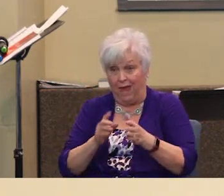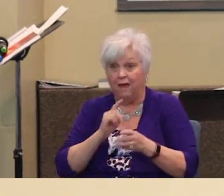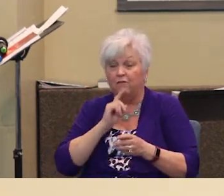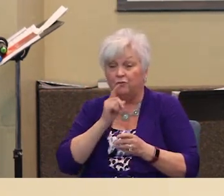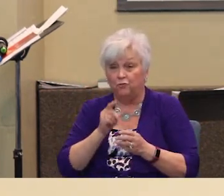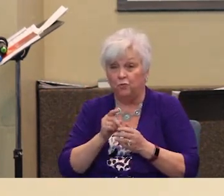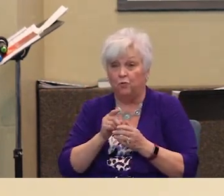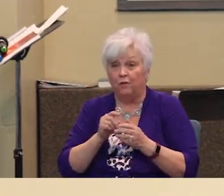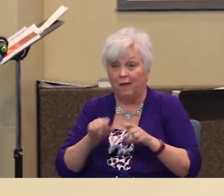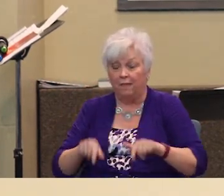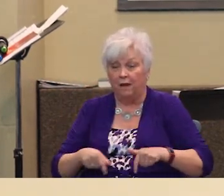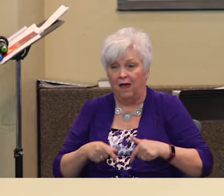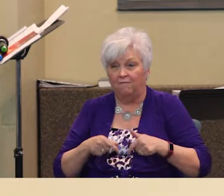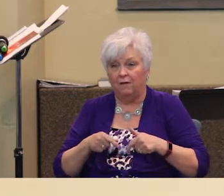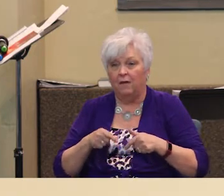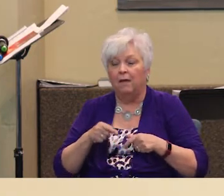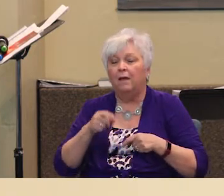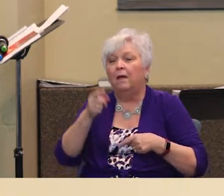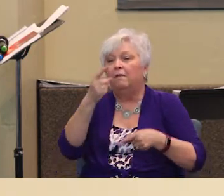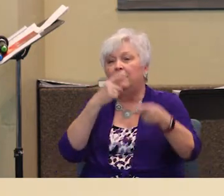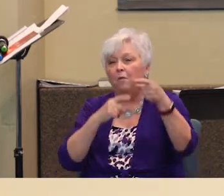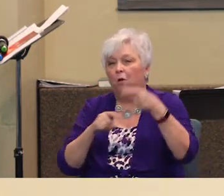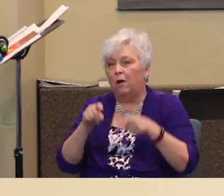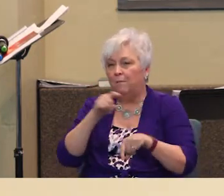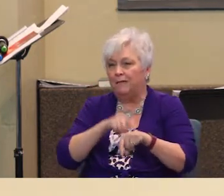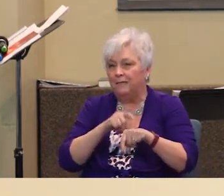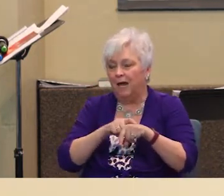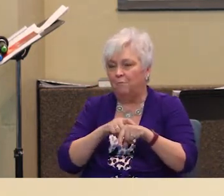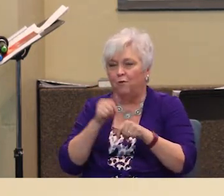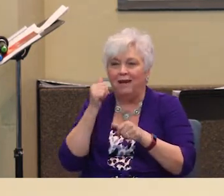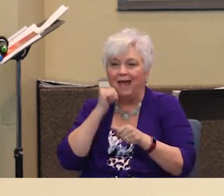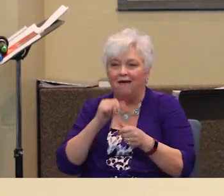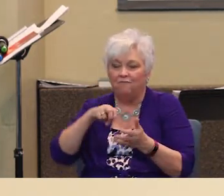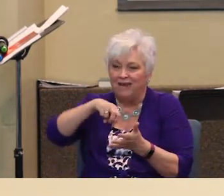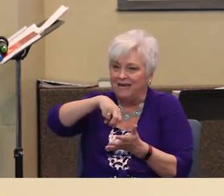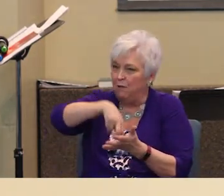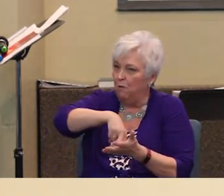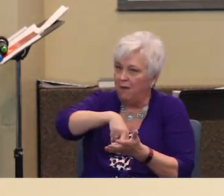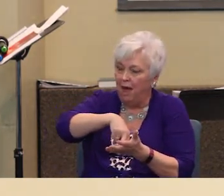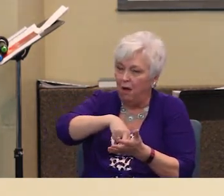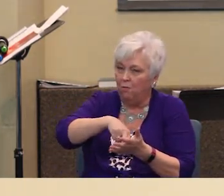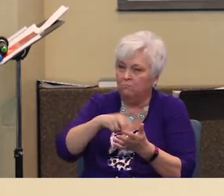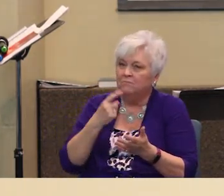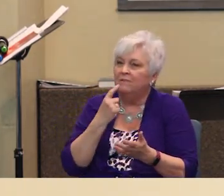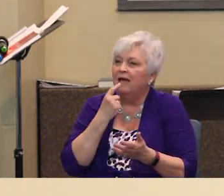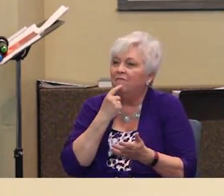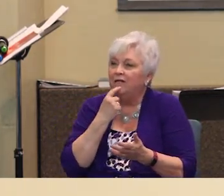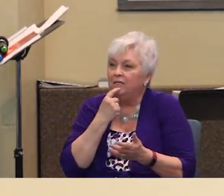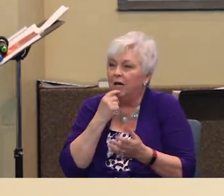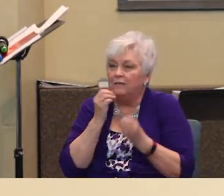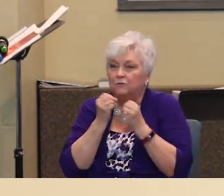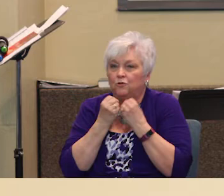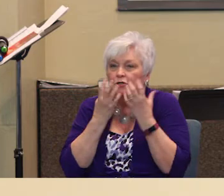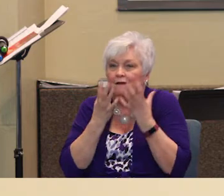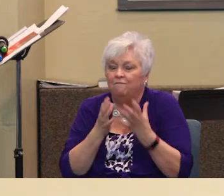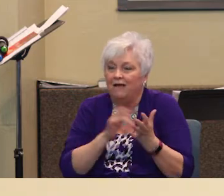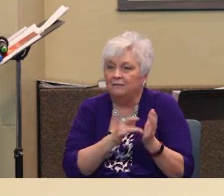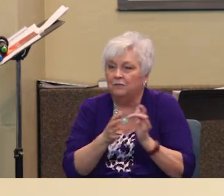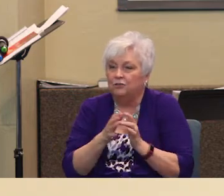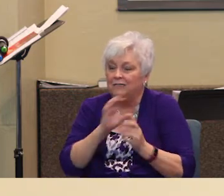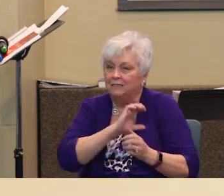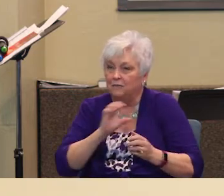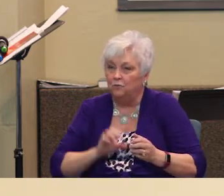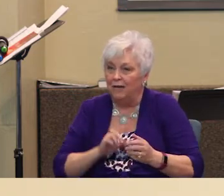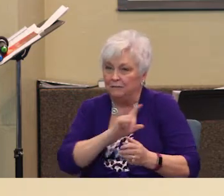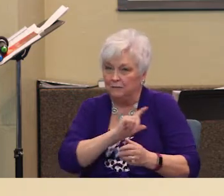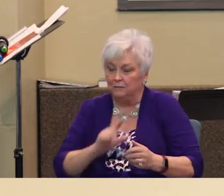he says that there's going to come a time when every knee will bow and every tongue will confess that Jesus Christ is Lord. But right now, we have that